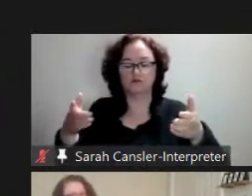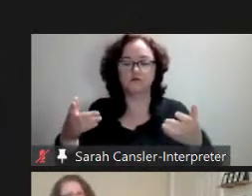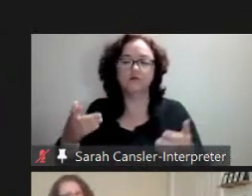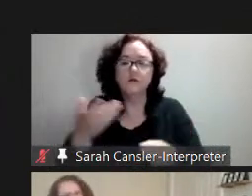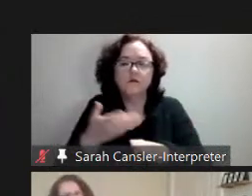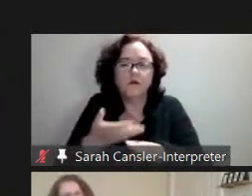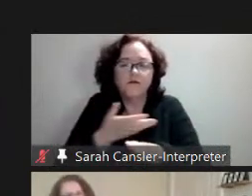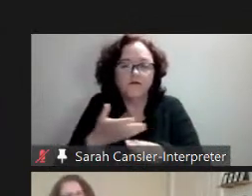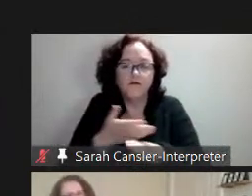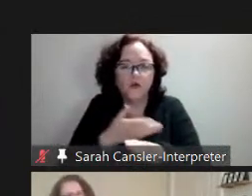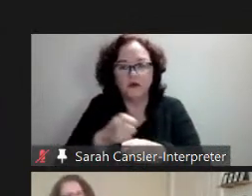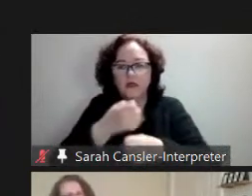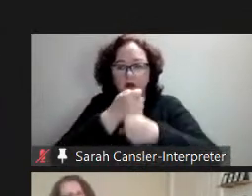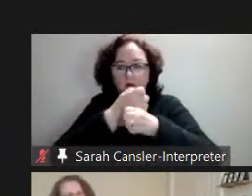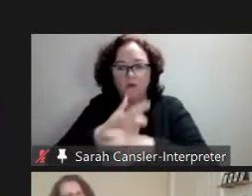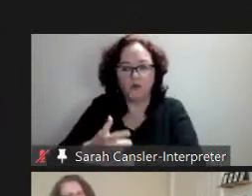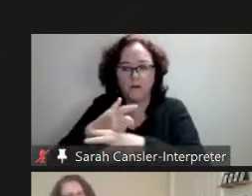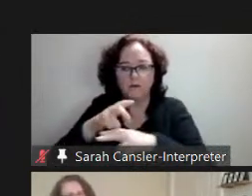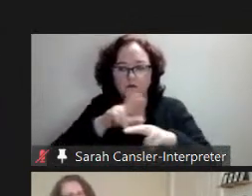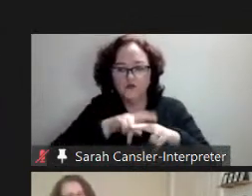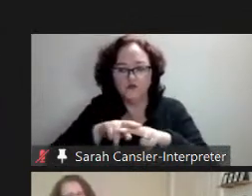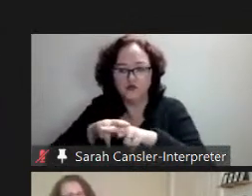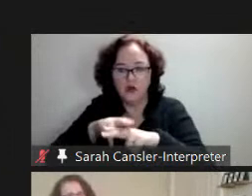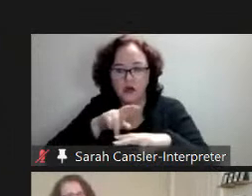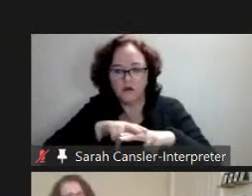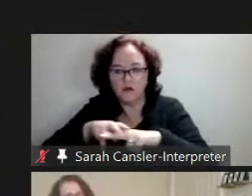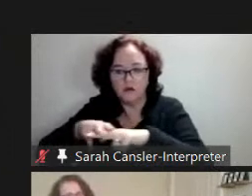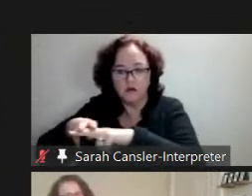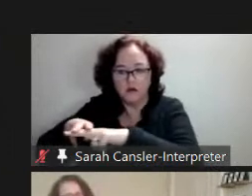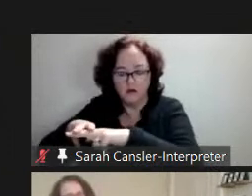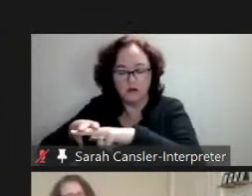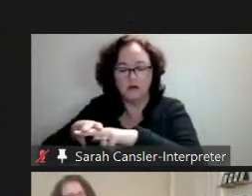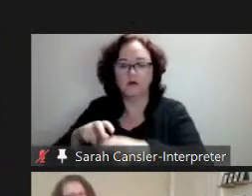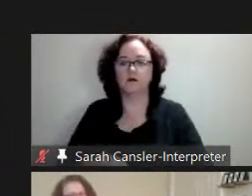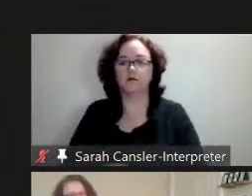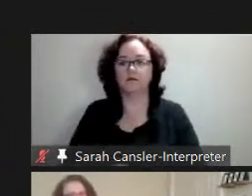the station and the station house itself.